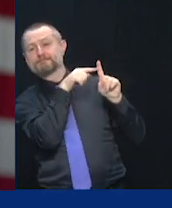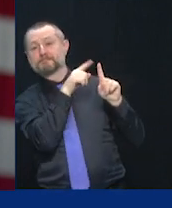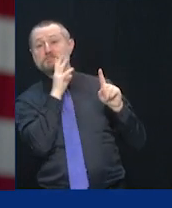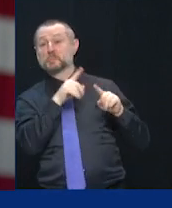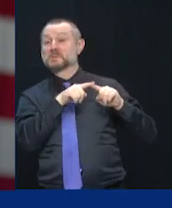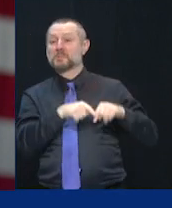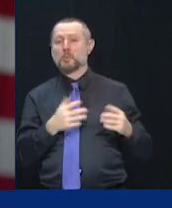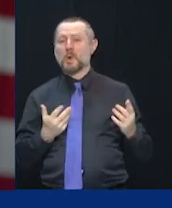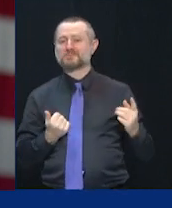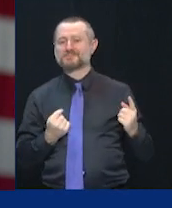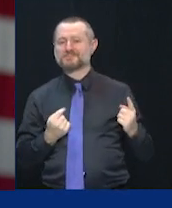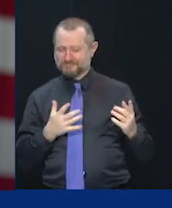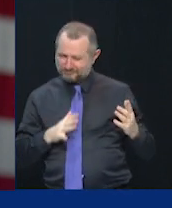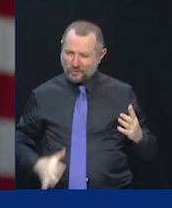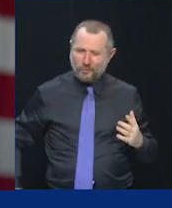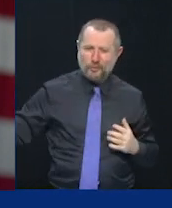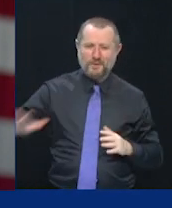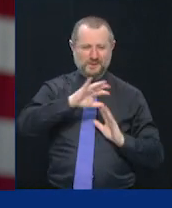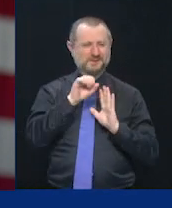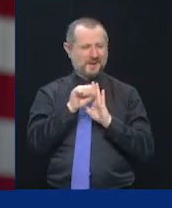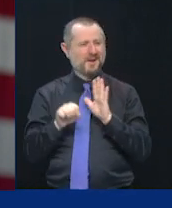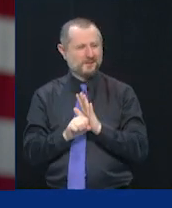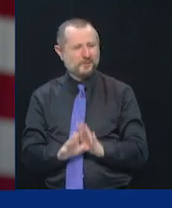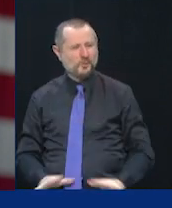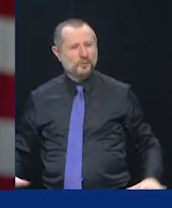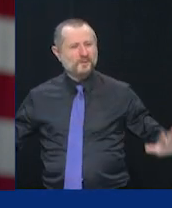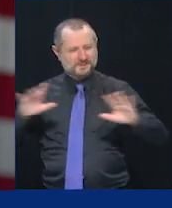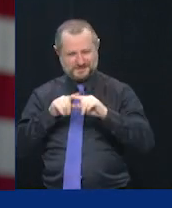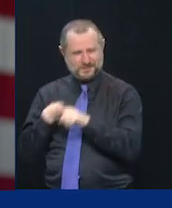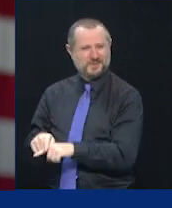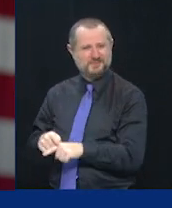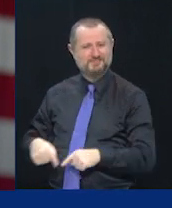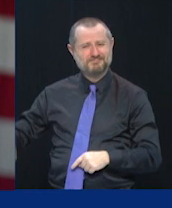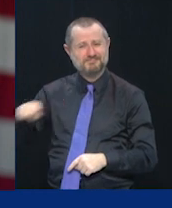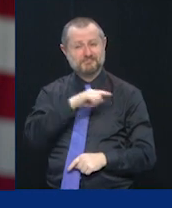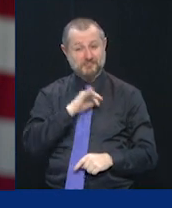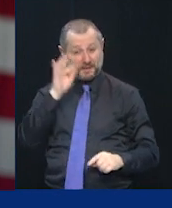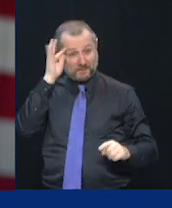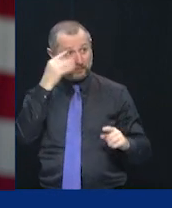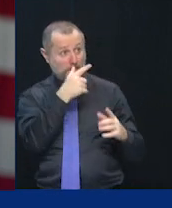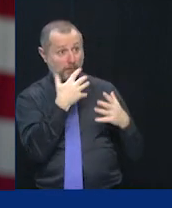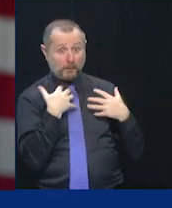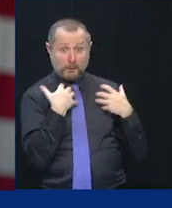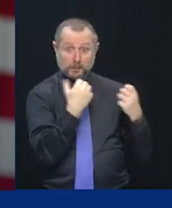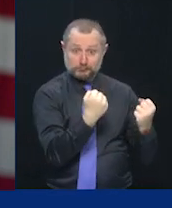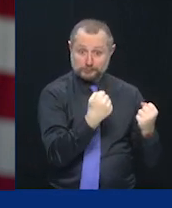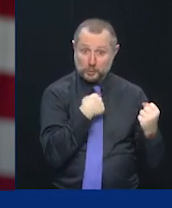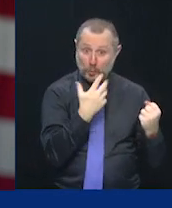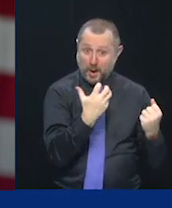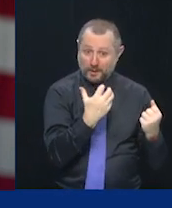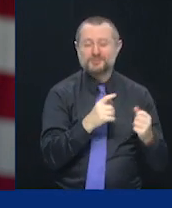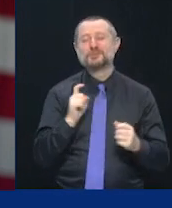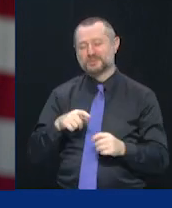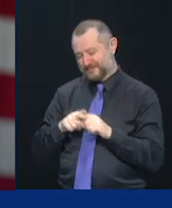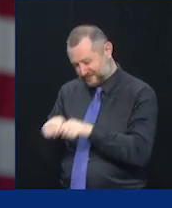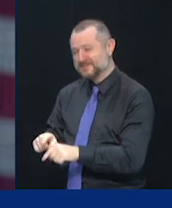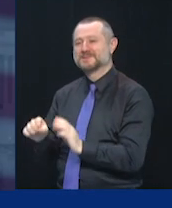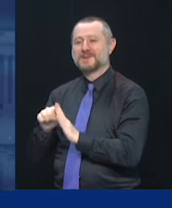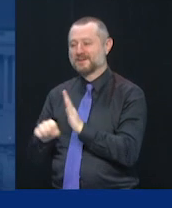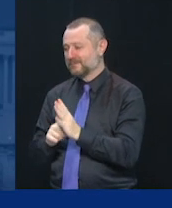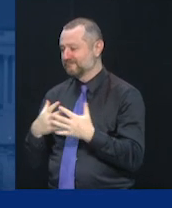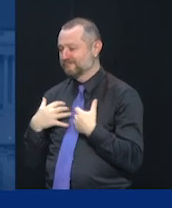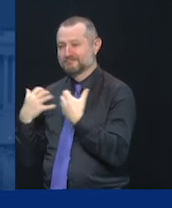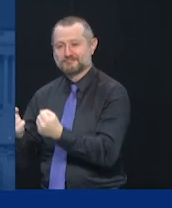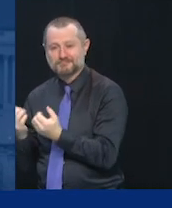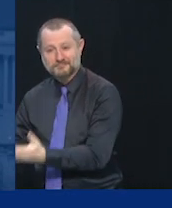the states. You can't have a federal recovery without a state recovery. But President Biden stepped up and did what he